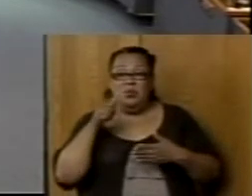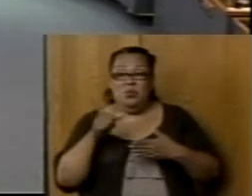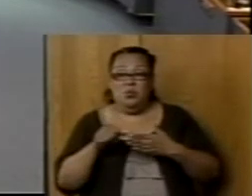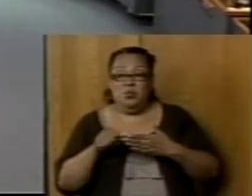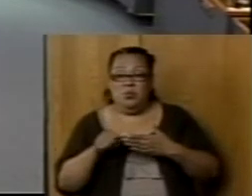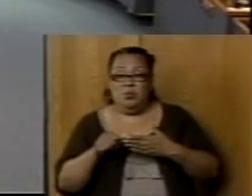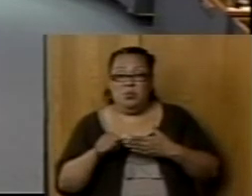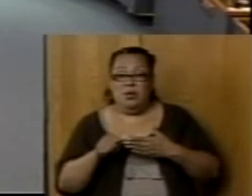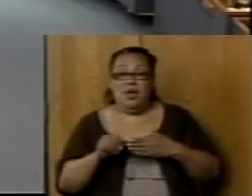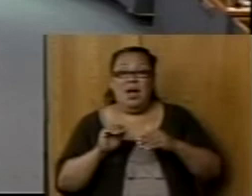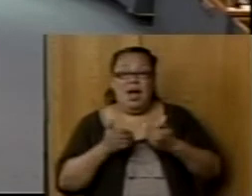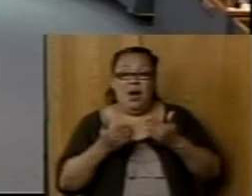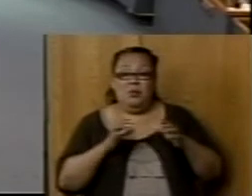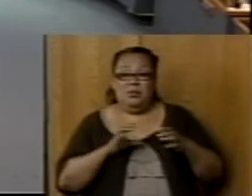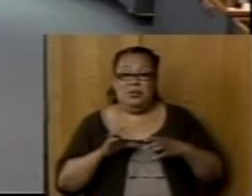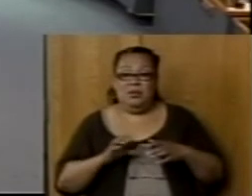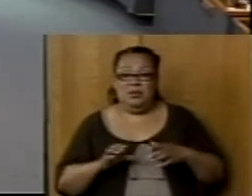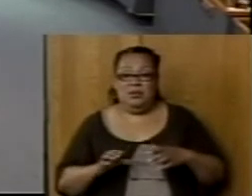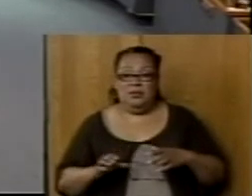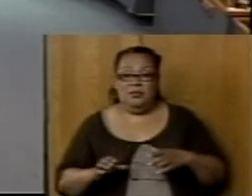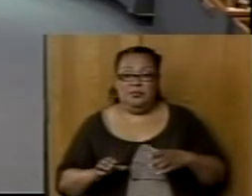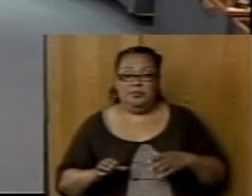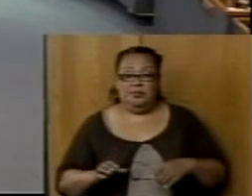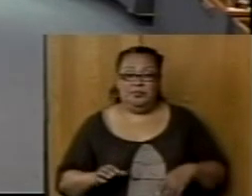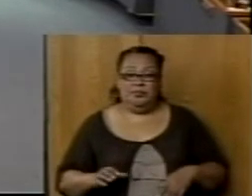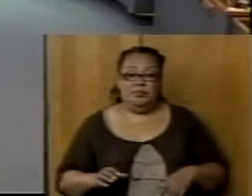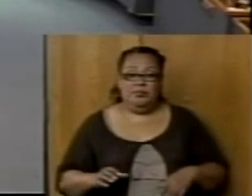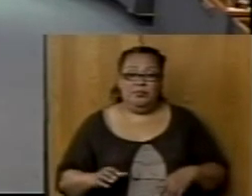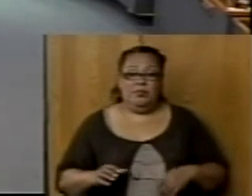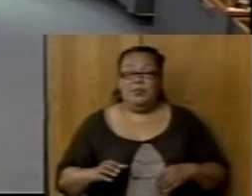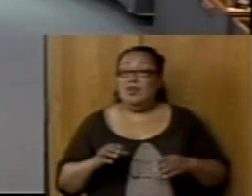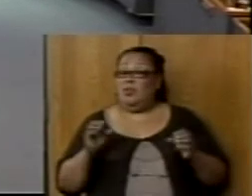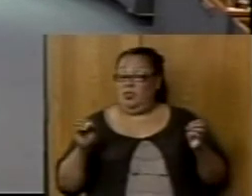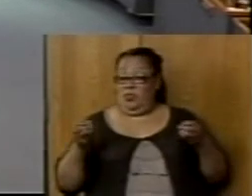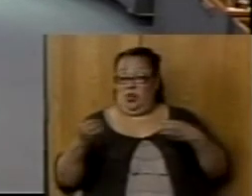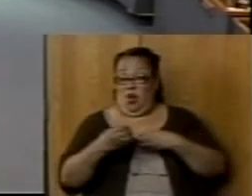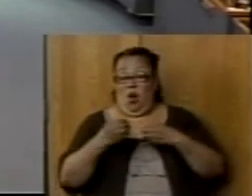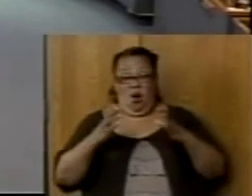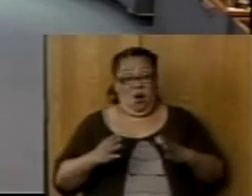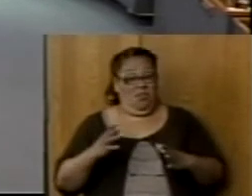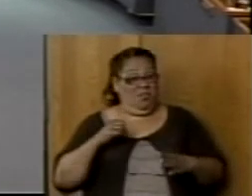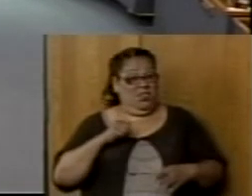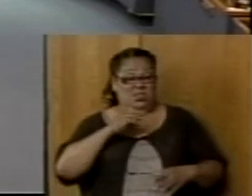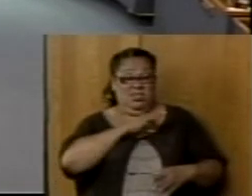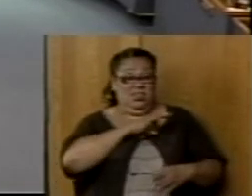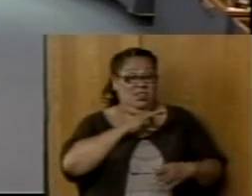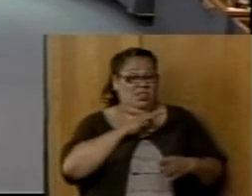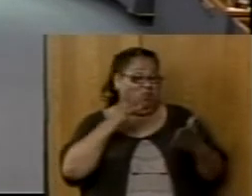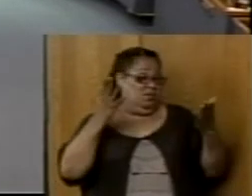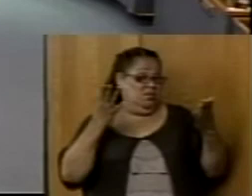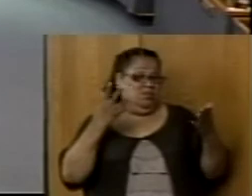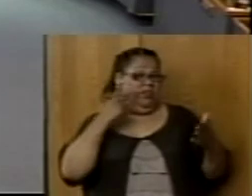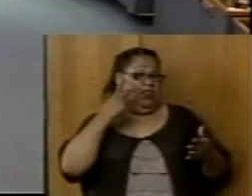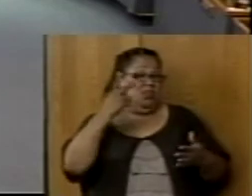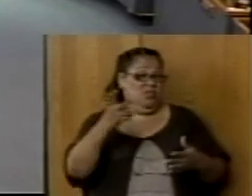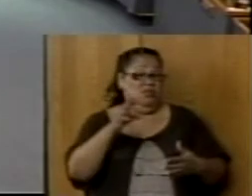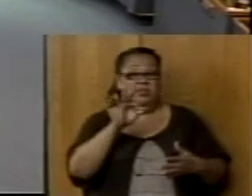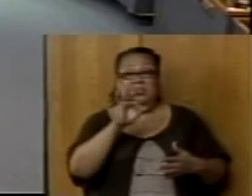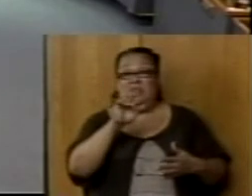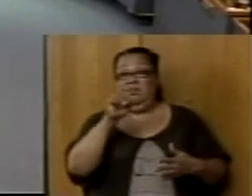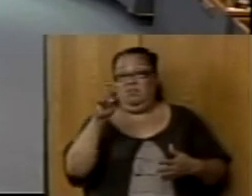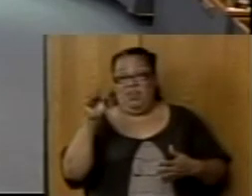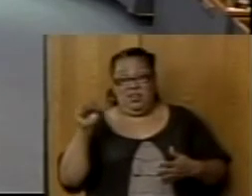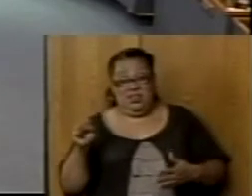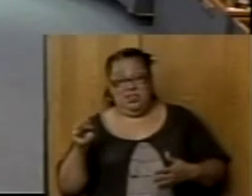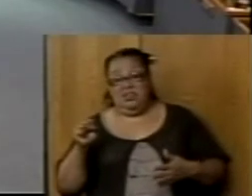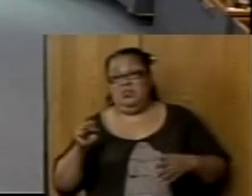off, or, how was it done? Yeah, so maybe and that would- oftentimes the office staff of the vendors, for whatever reason, they don't see their faxes or their